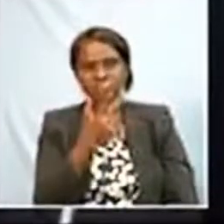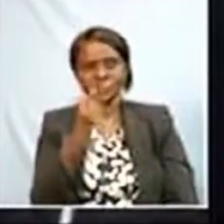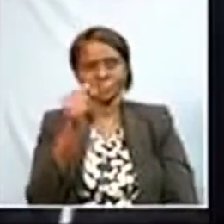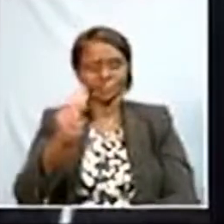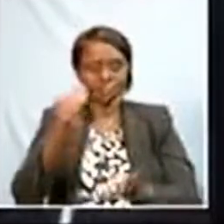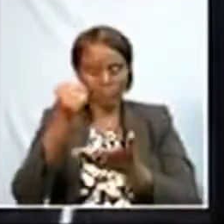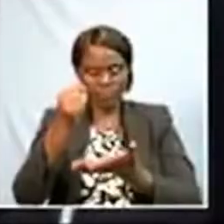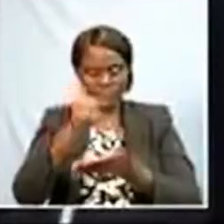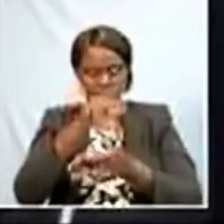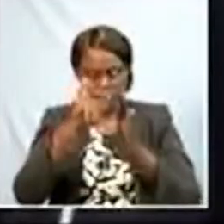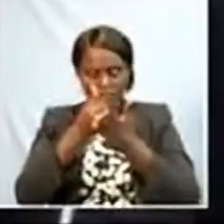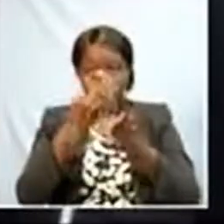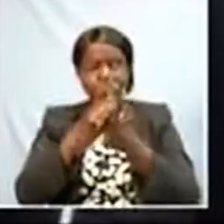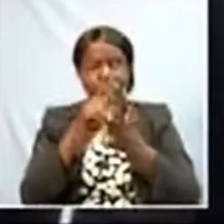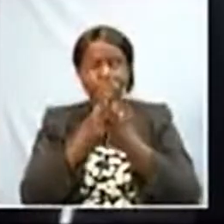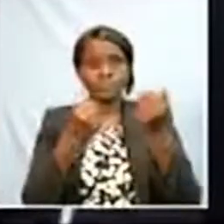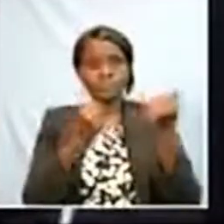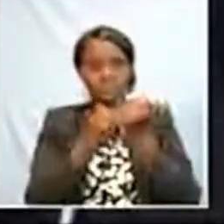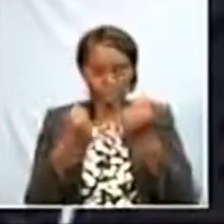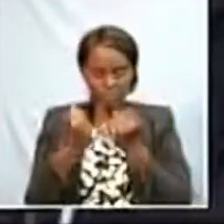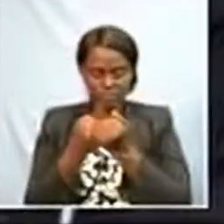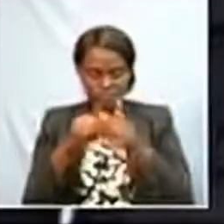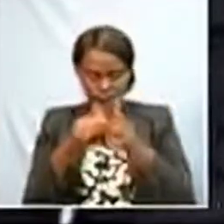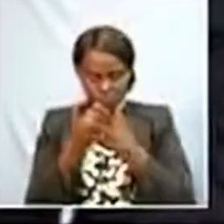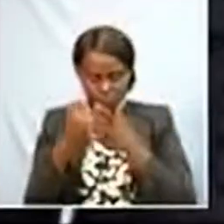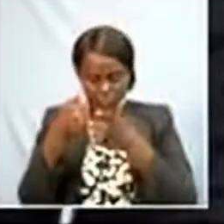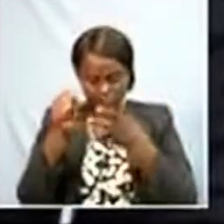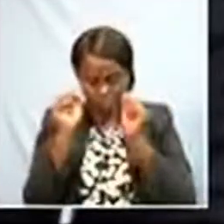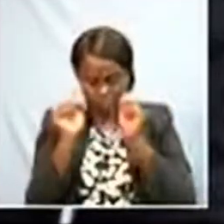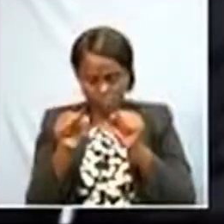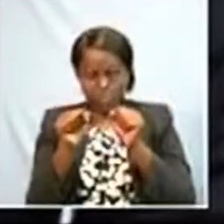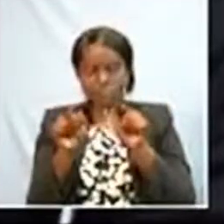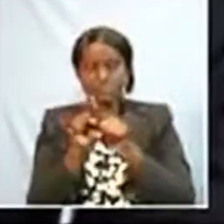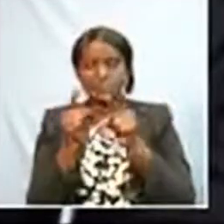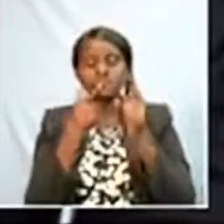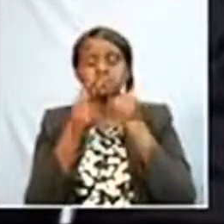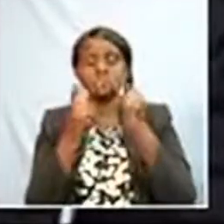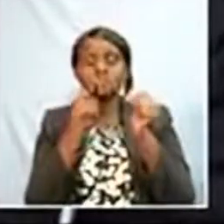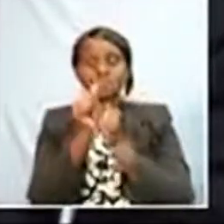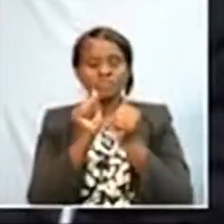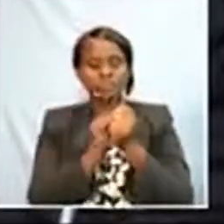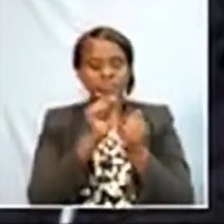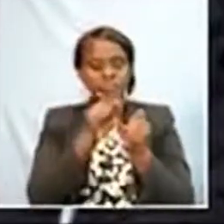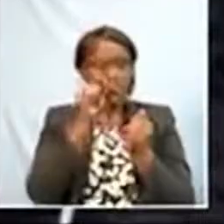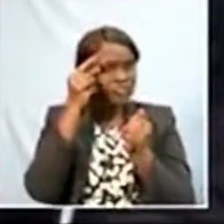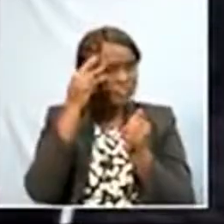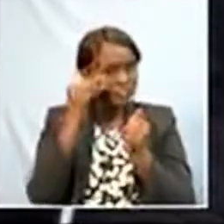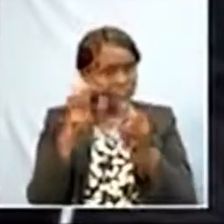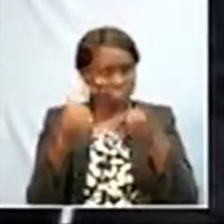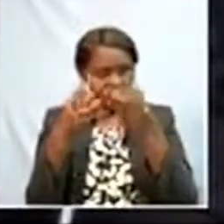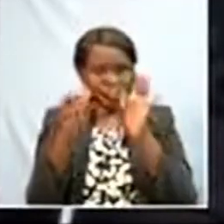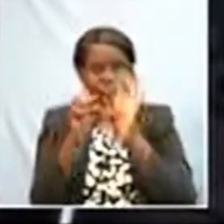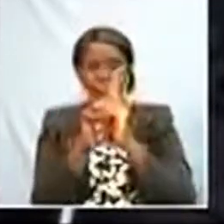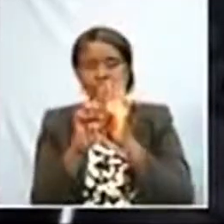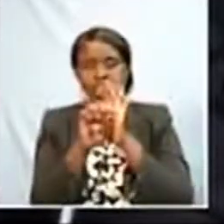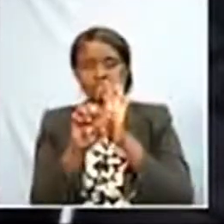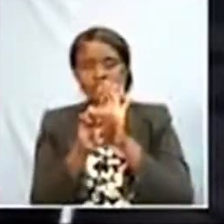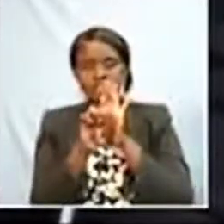budget is funded. So how would you talk about those reasons? I just give an example of